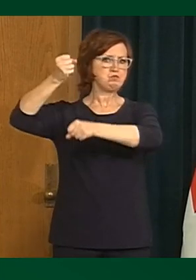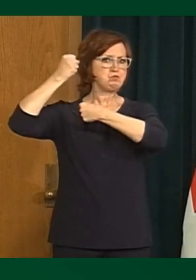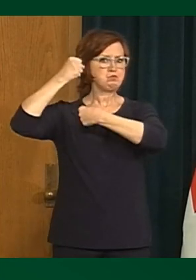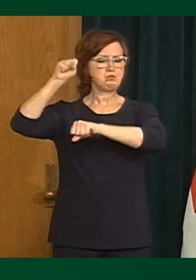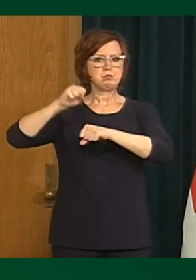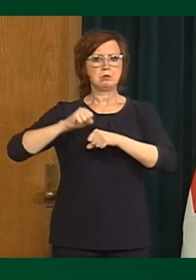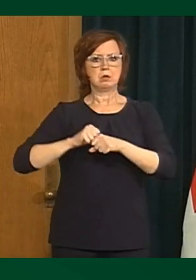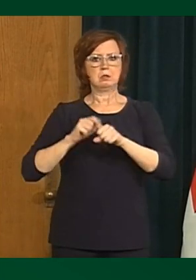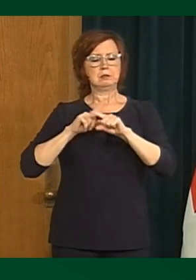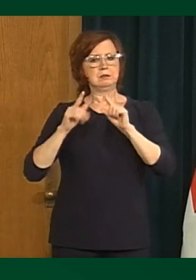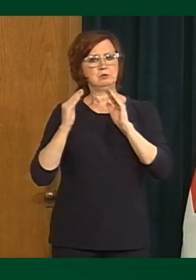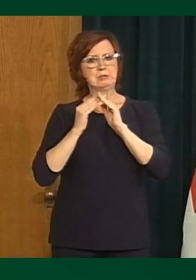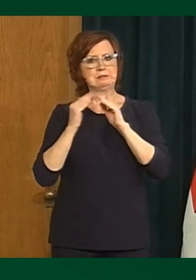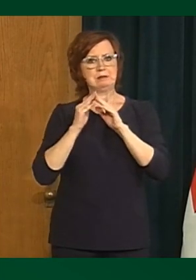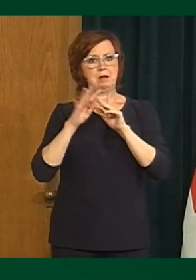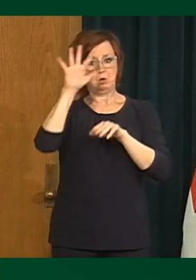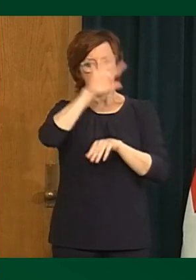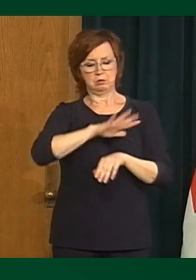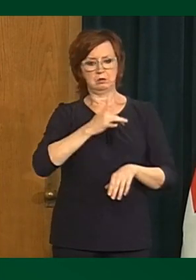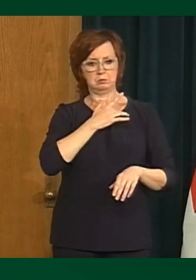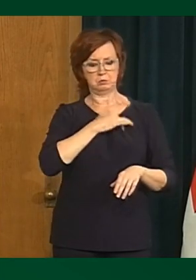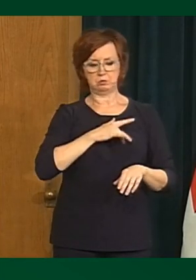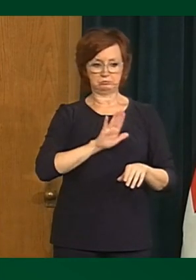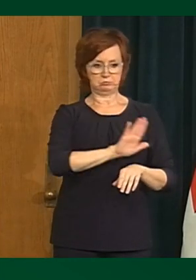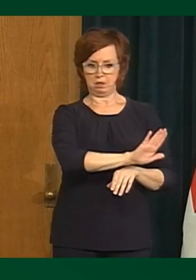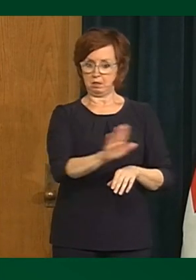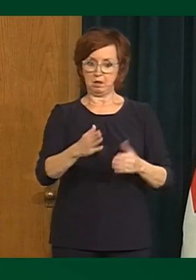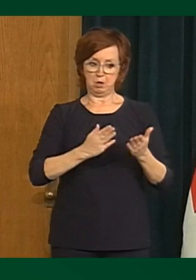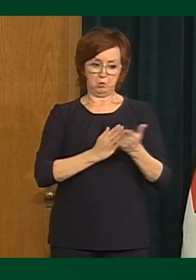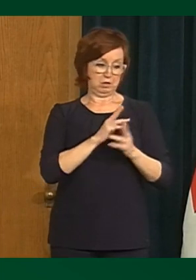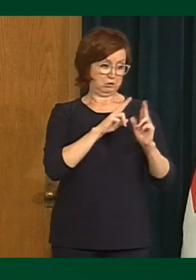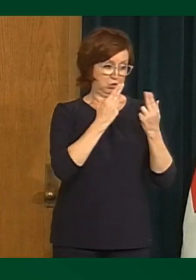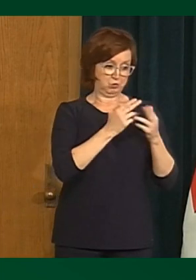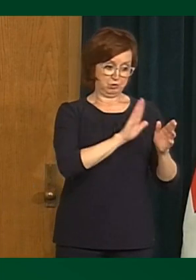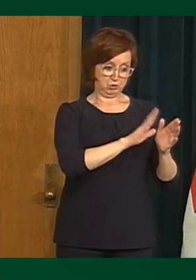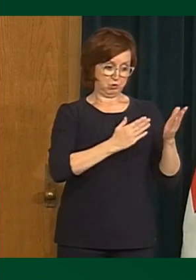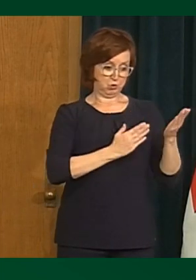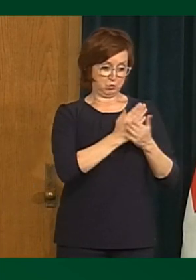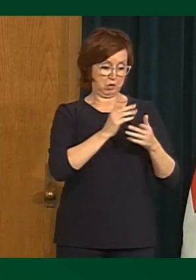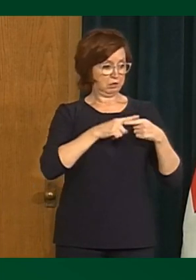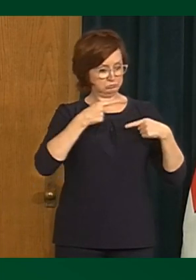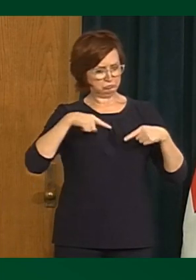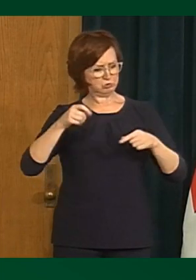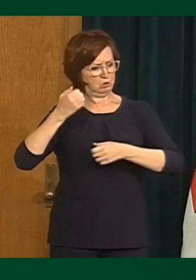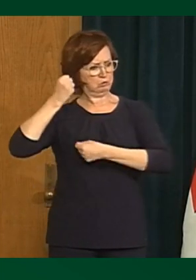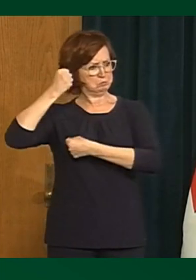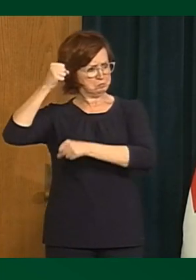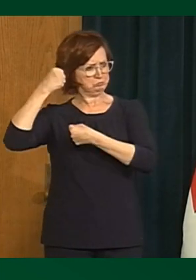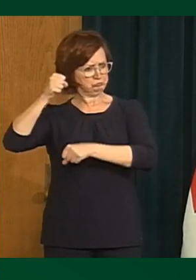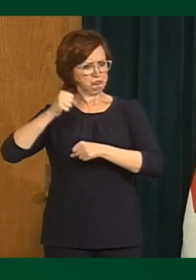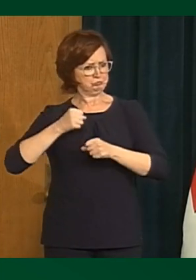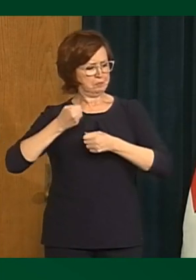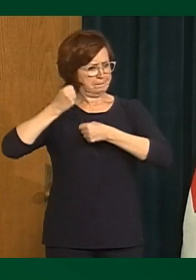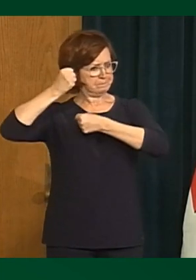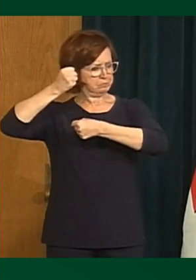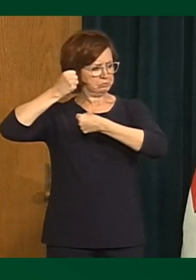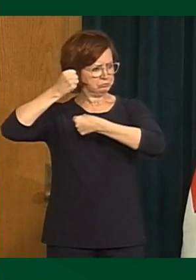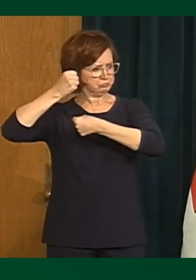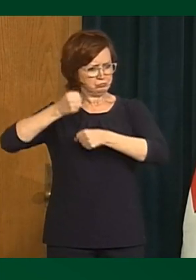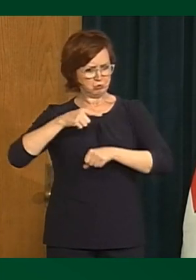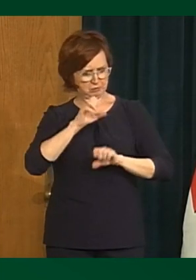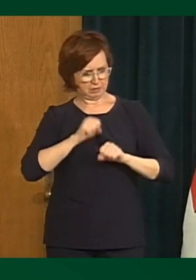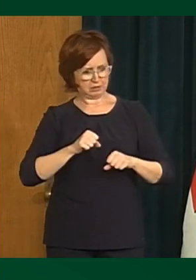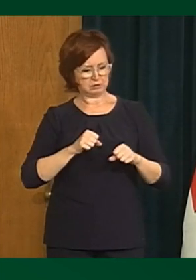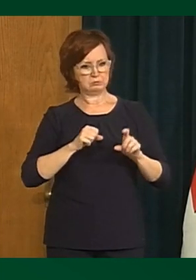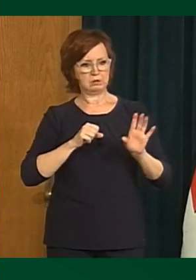is Unifor's right to have illegal picket lines.